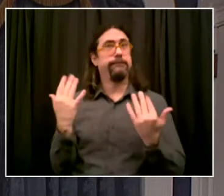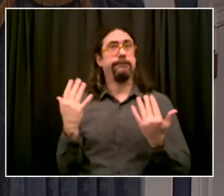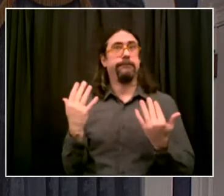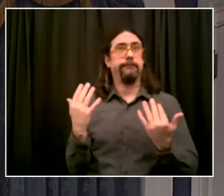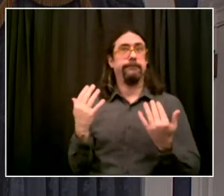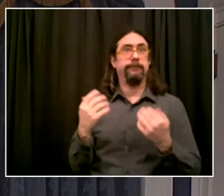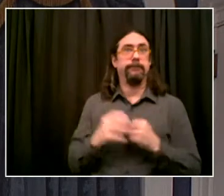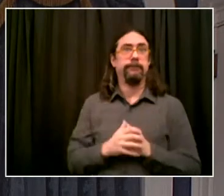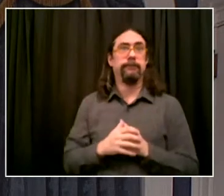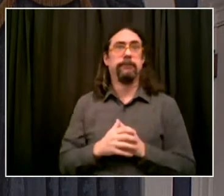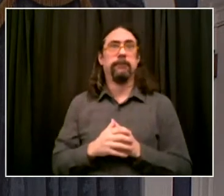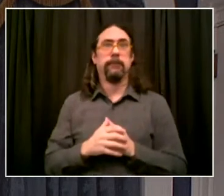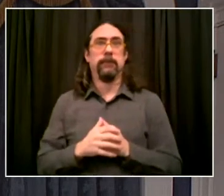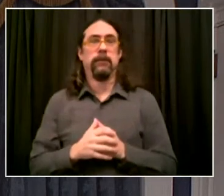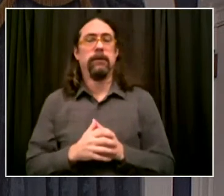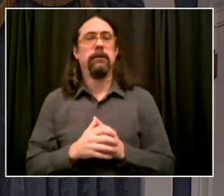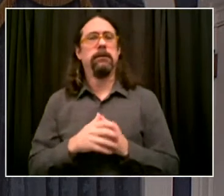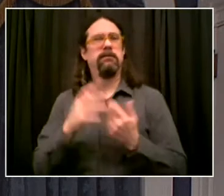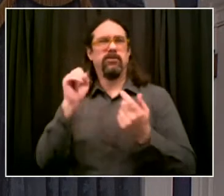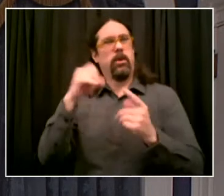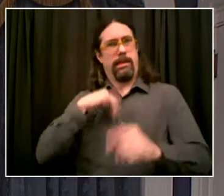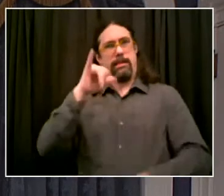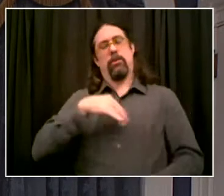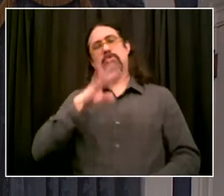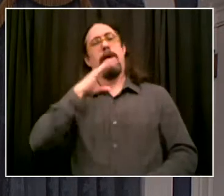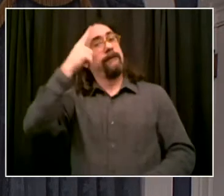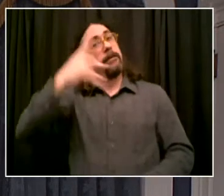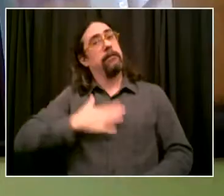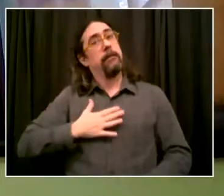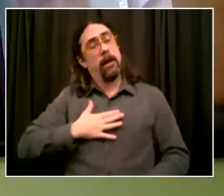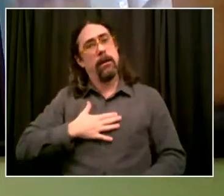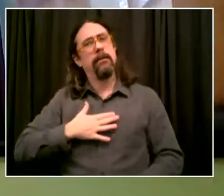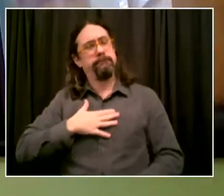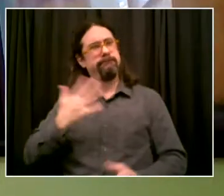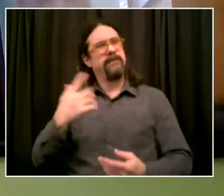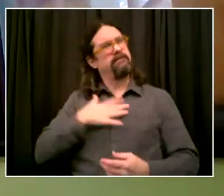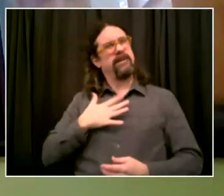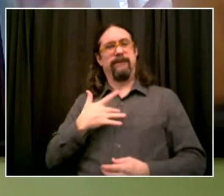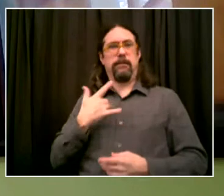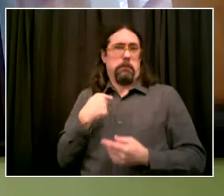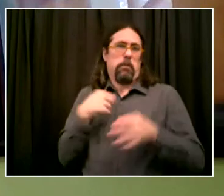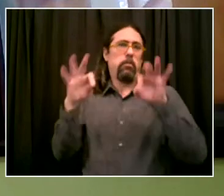Yes, no, thank you very much for the question. And just to reemphasize what the mayor had said, this is